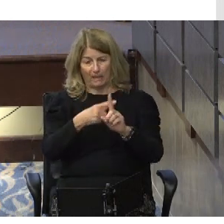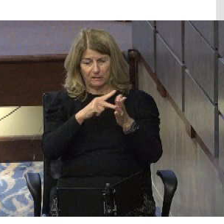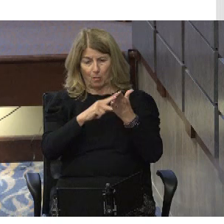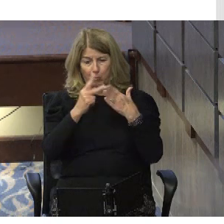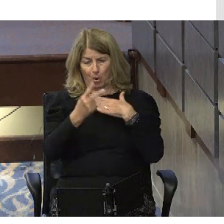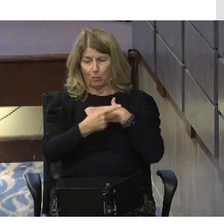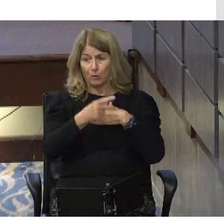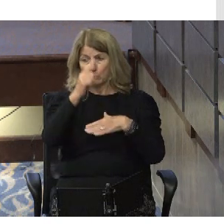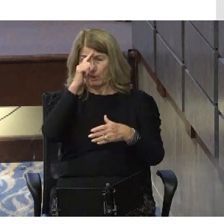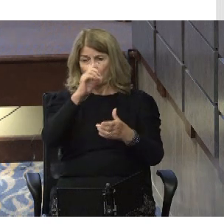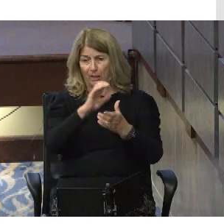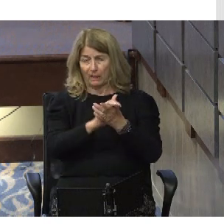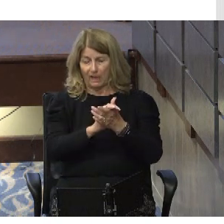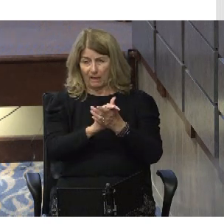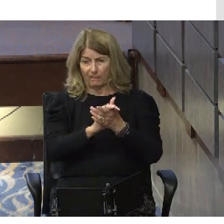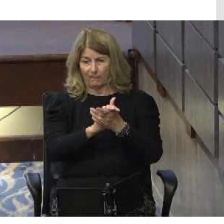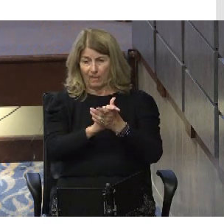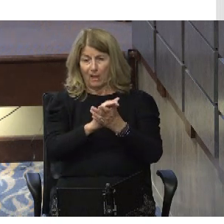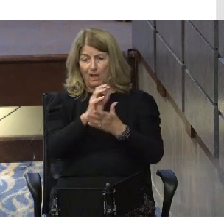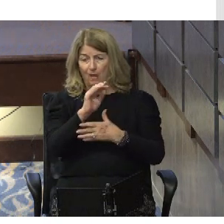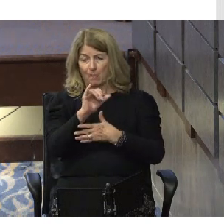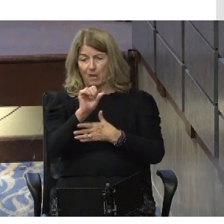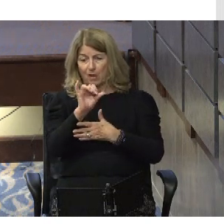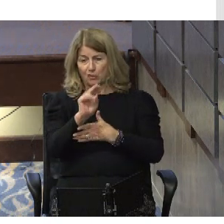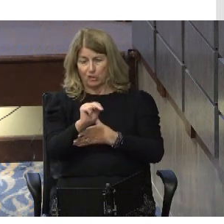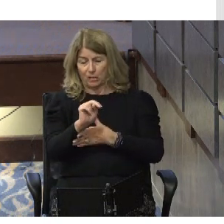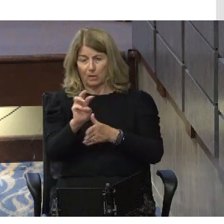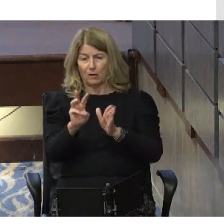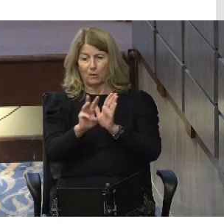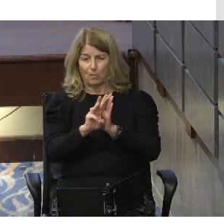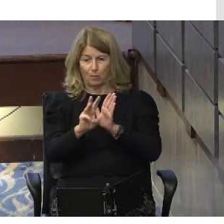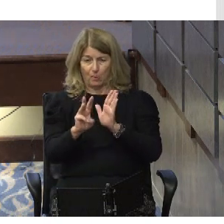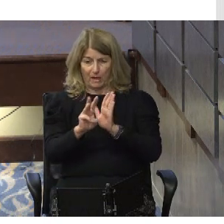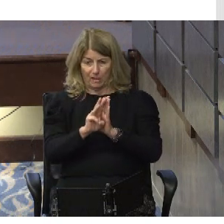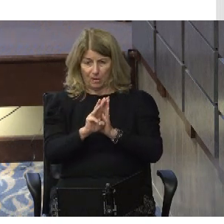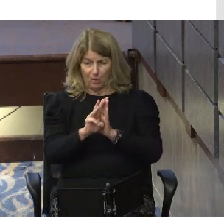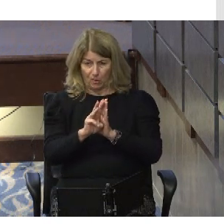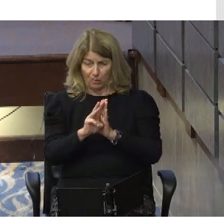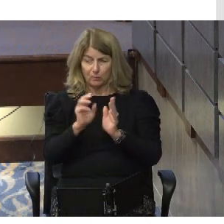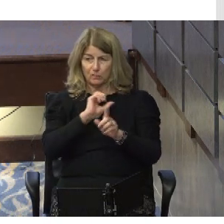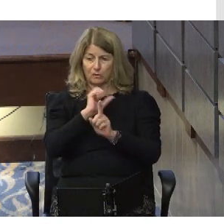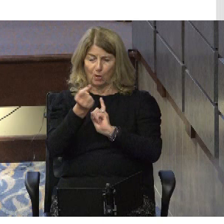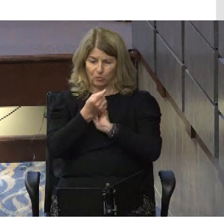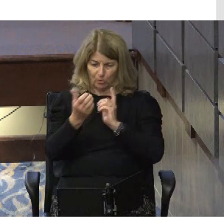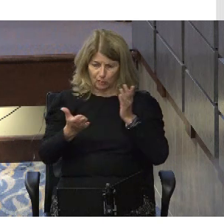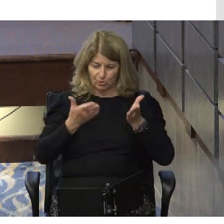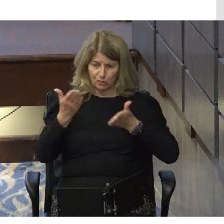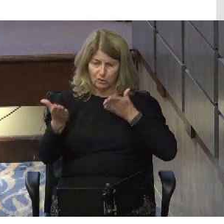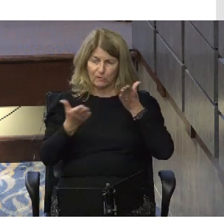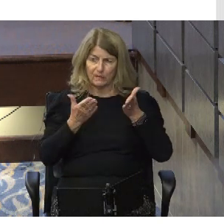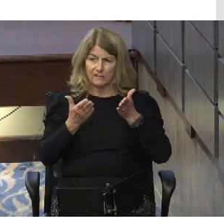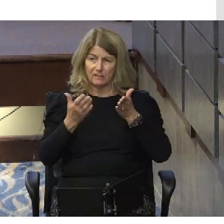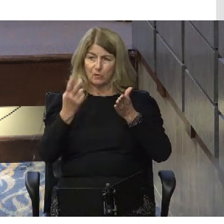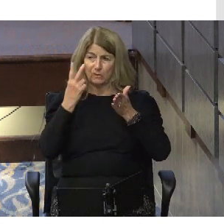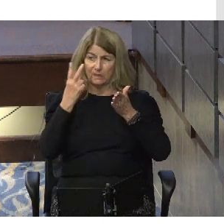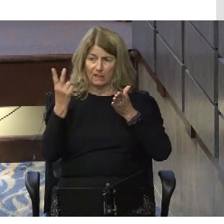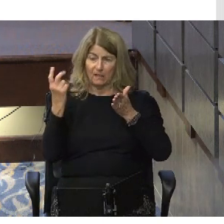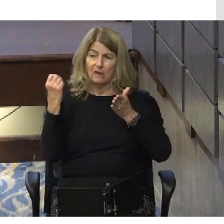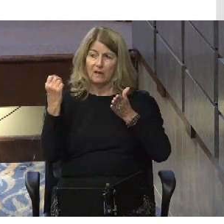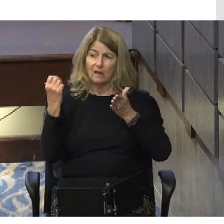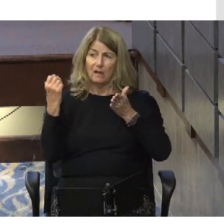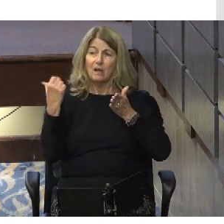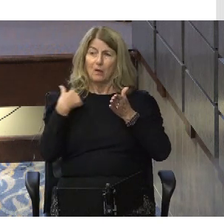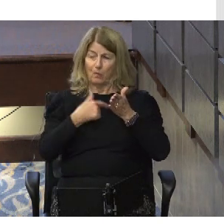fiscal standpoint at Mission Waco, and certainly with the existing social services that you'll see here that I won't go entirely through, we believe that